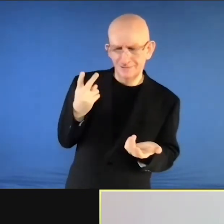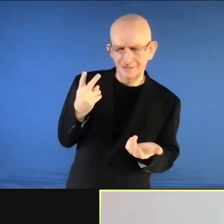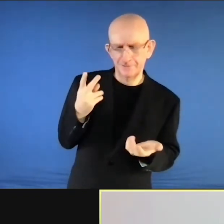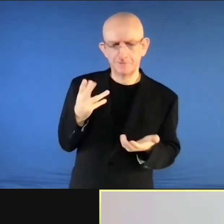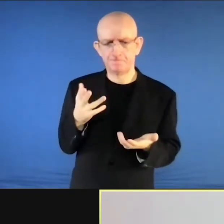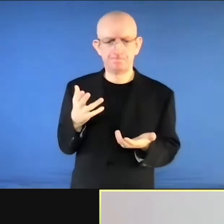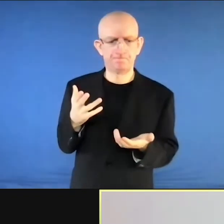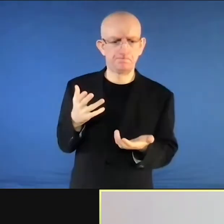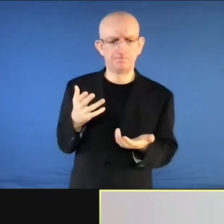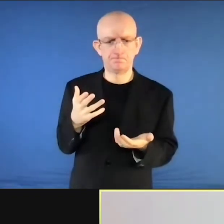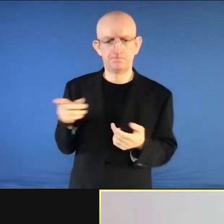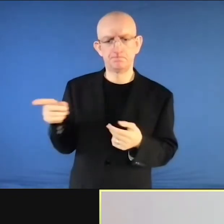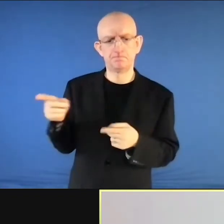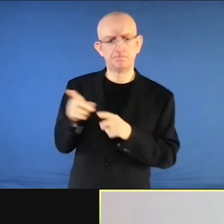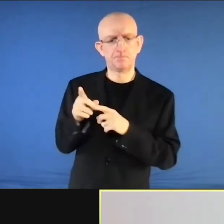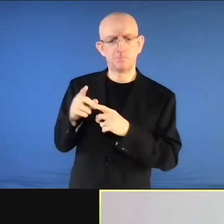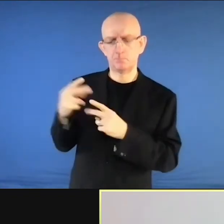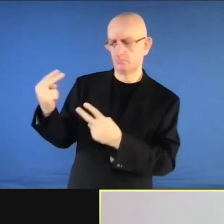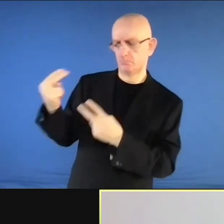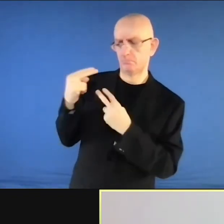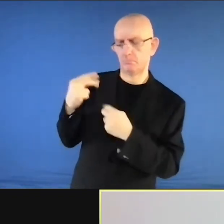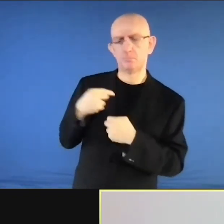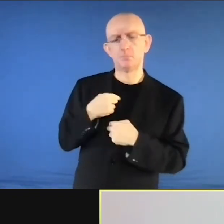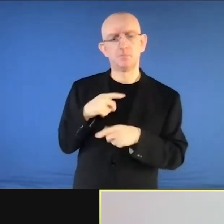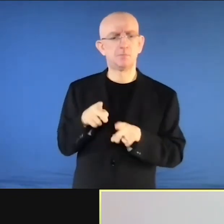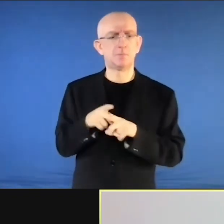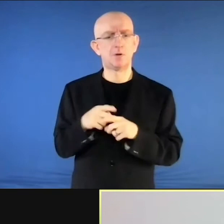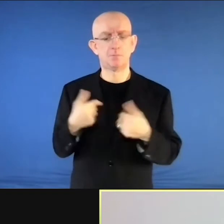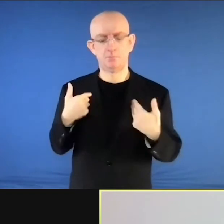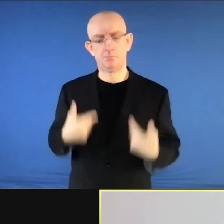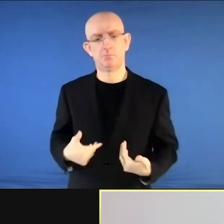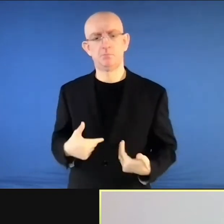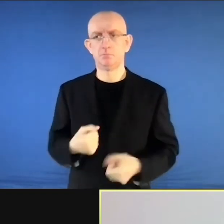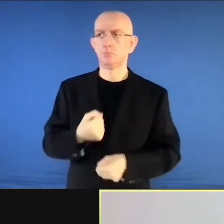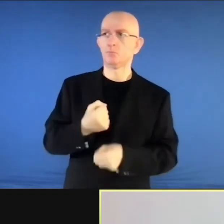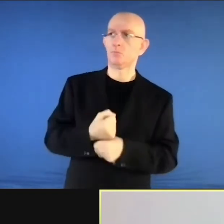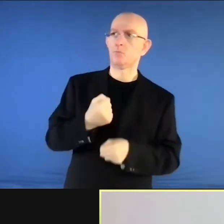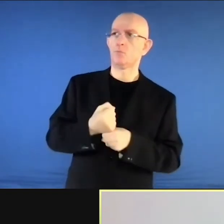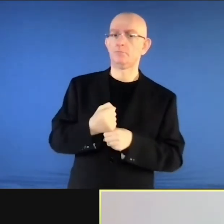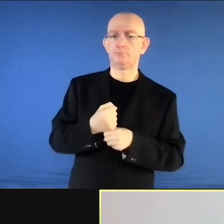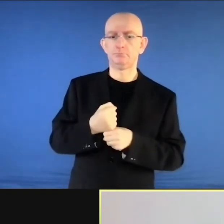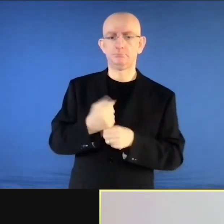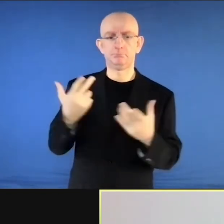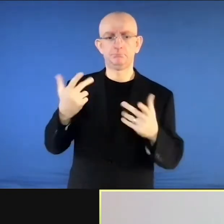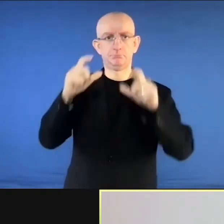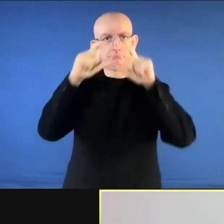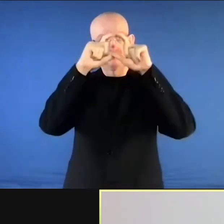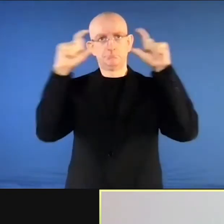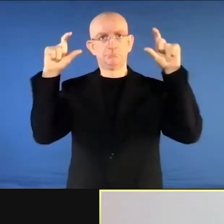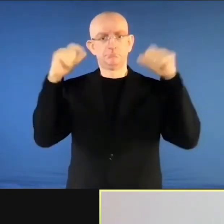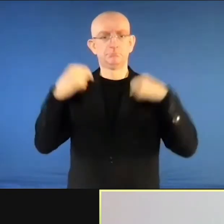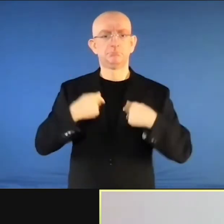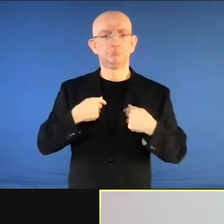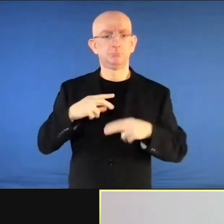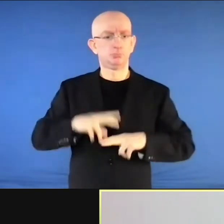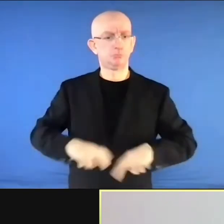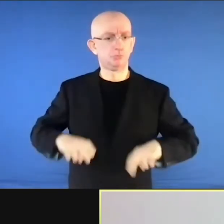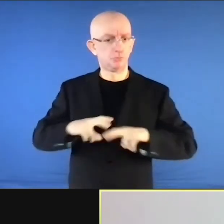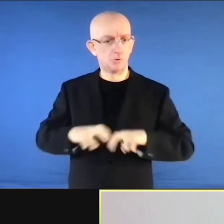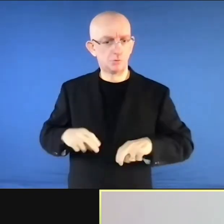the same thing I'm doing has been done and there wasn't any feedback. And then I had to explain to them